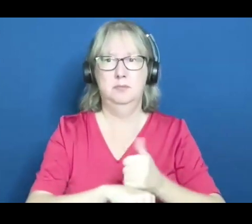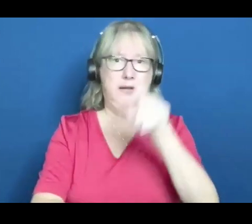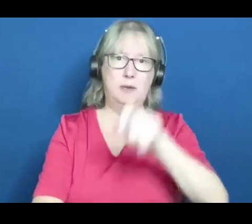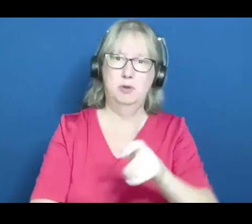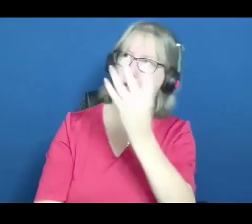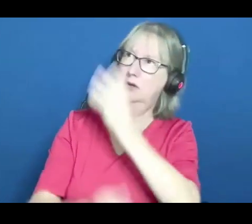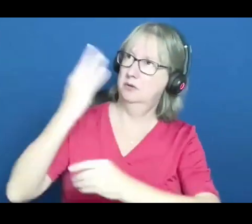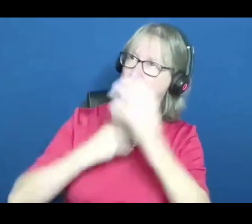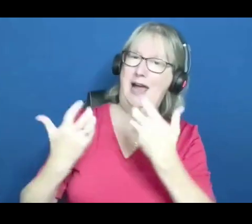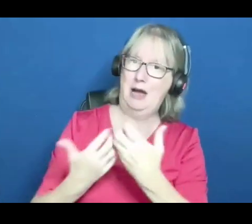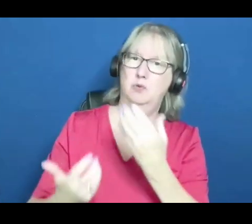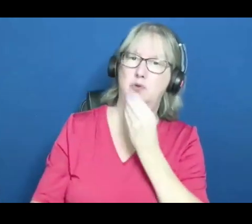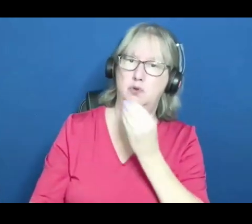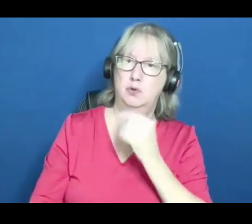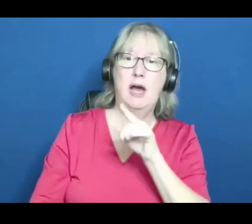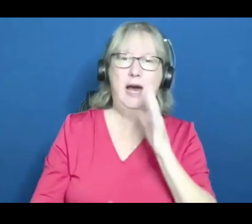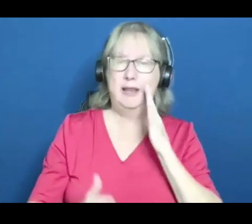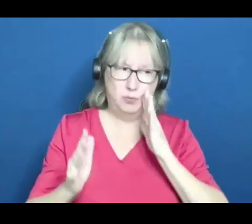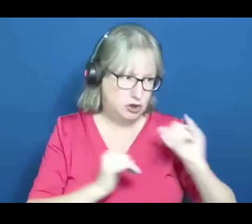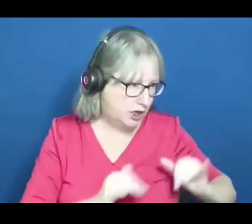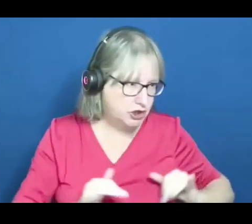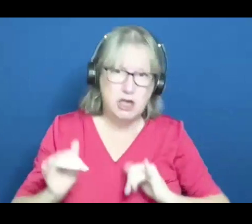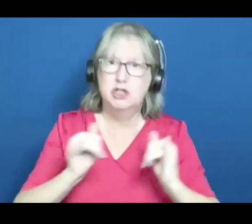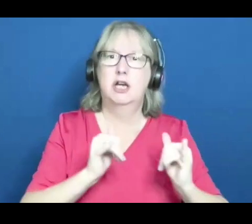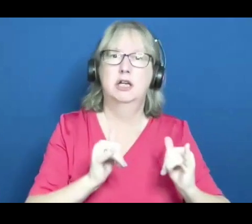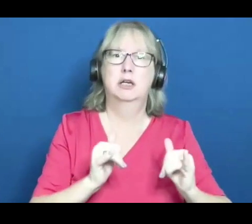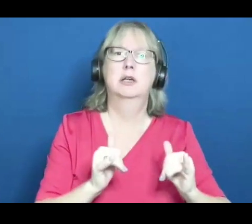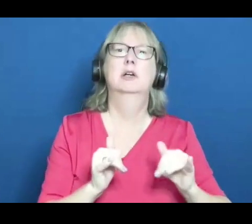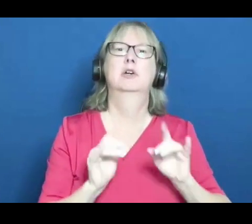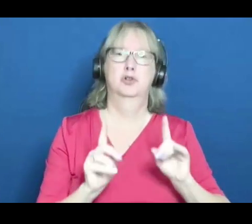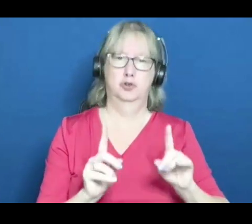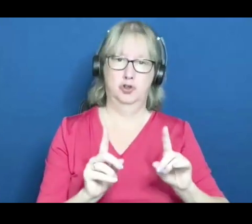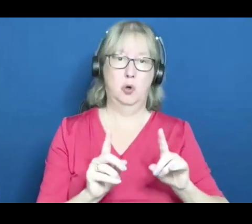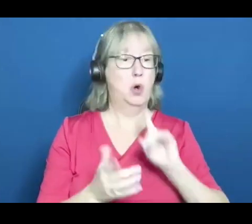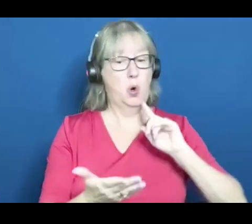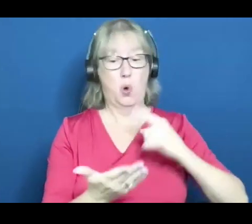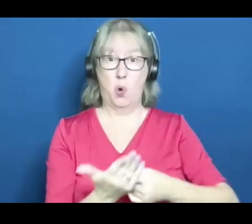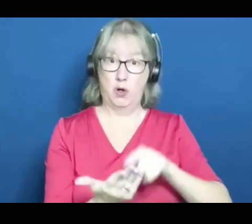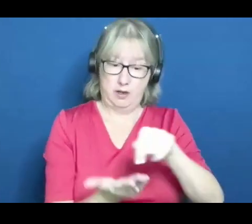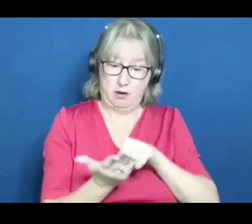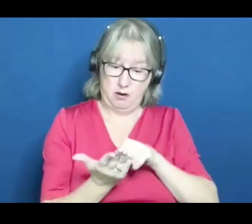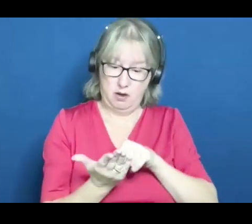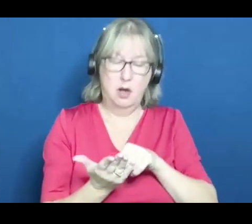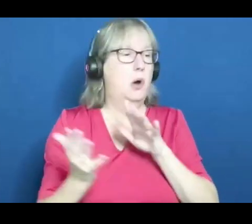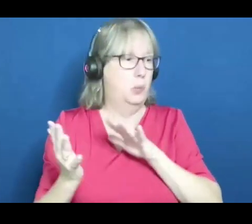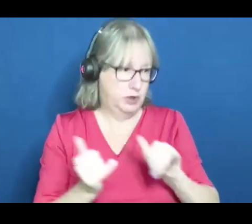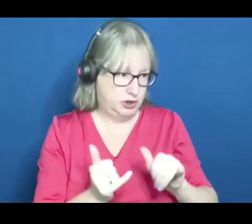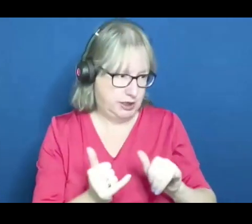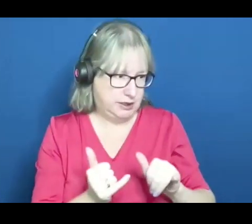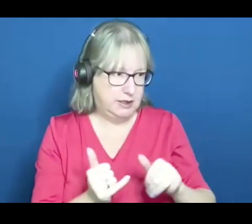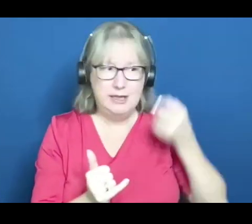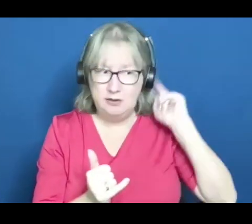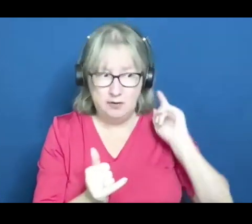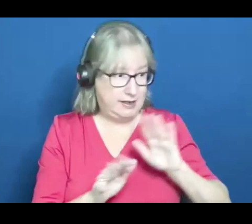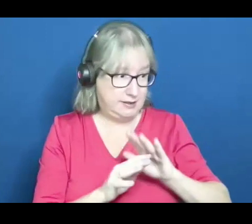individual, and we double check everything as well. So at point of the order coming through to us, we'll double check they haven't changed their hearing